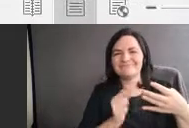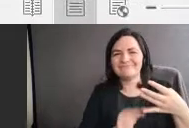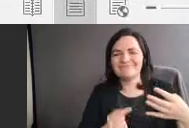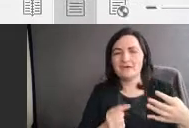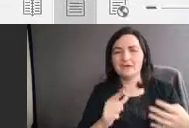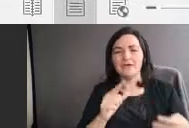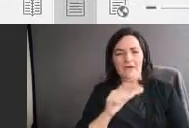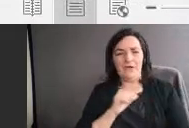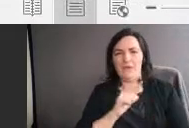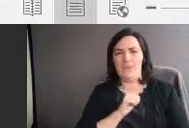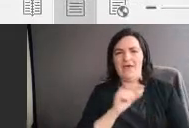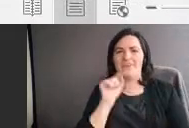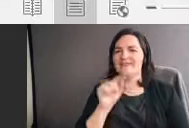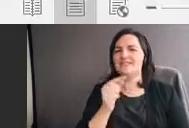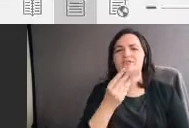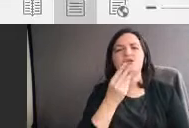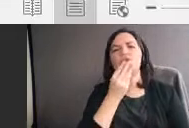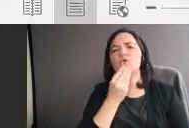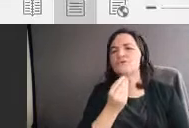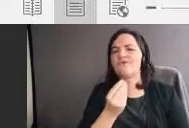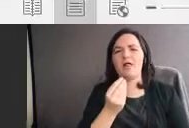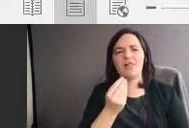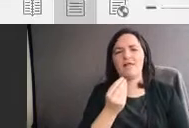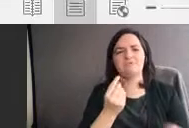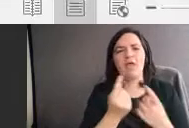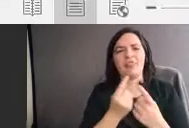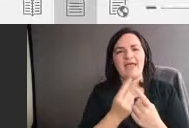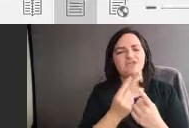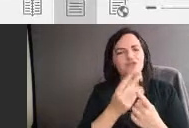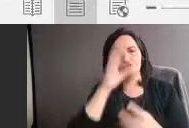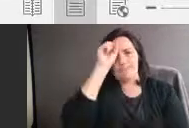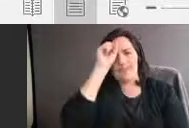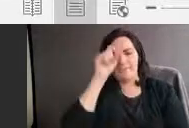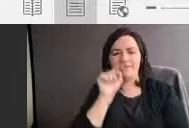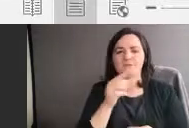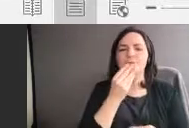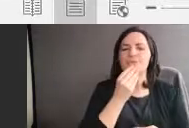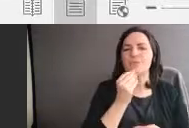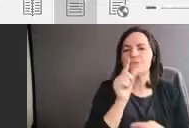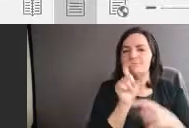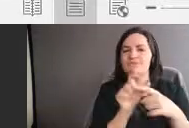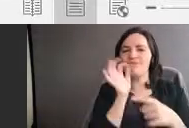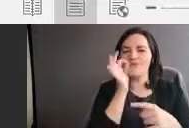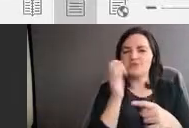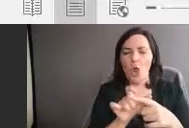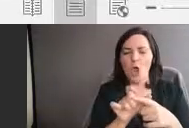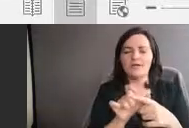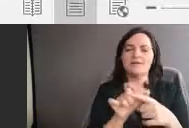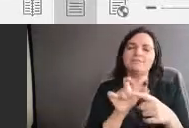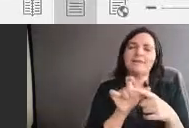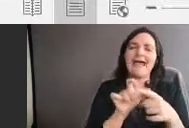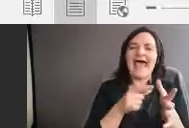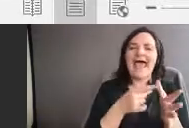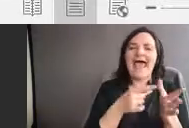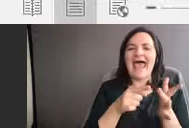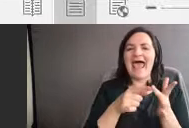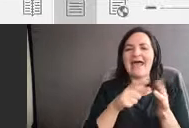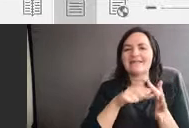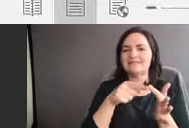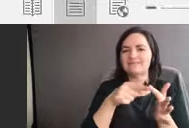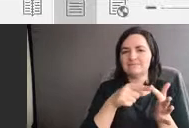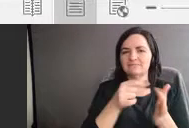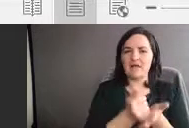an aide-mémoire. You're using it as a way to remember what you want to say and discuss with your dissertation supervisor.